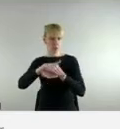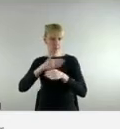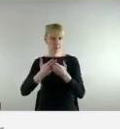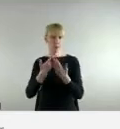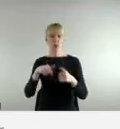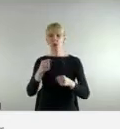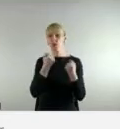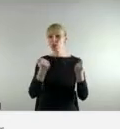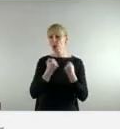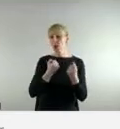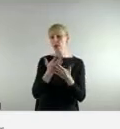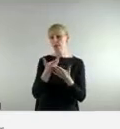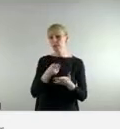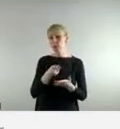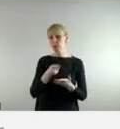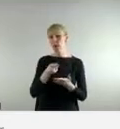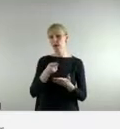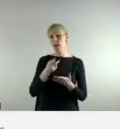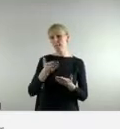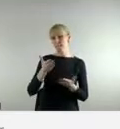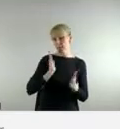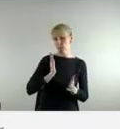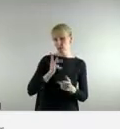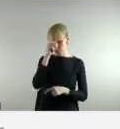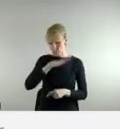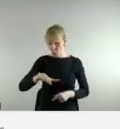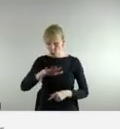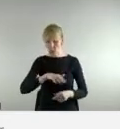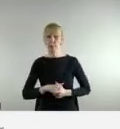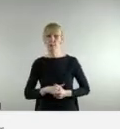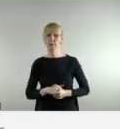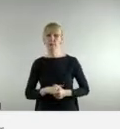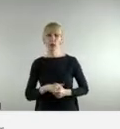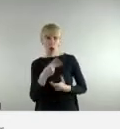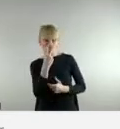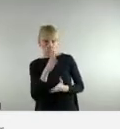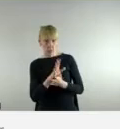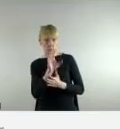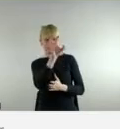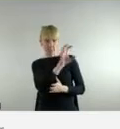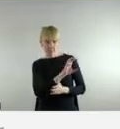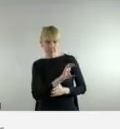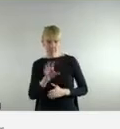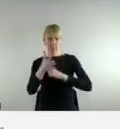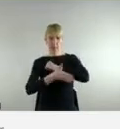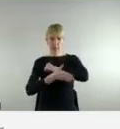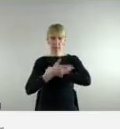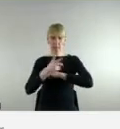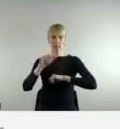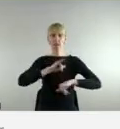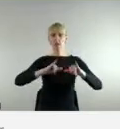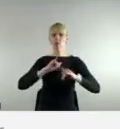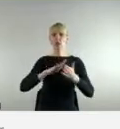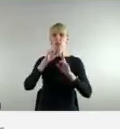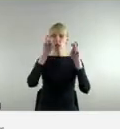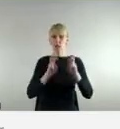So here is the principles. That means that when it comes to responsibility, whoever has the daily